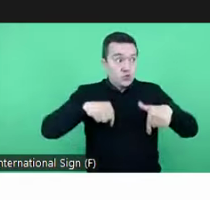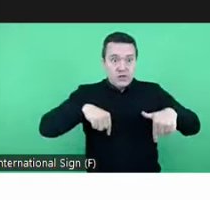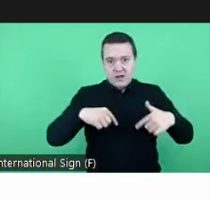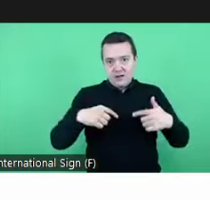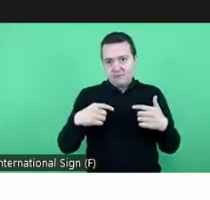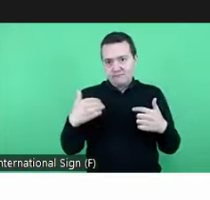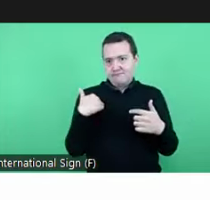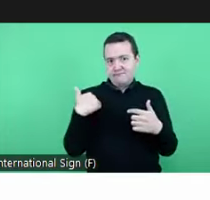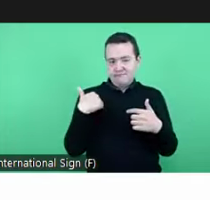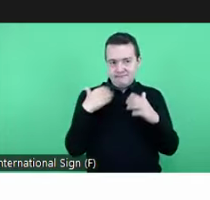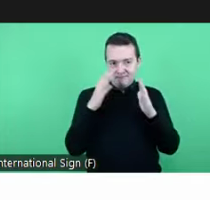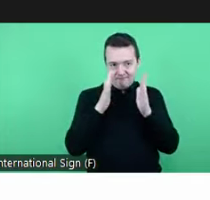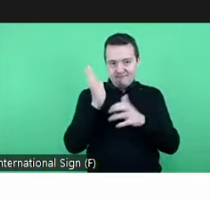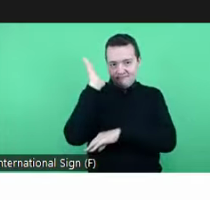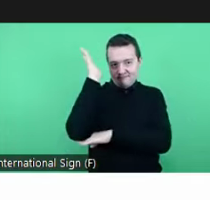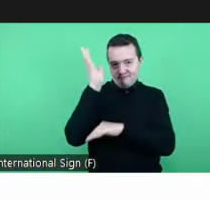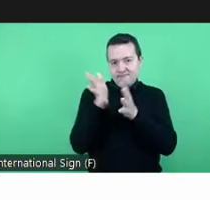calls us,